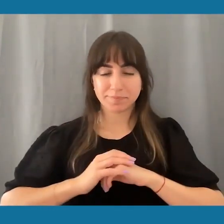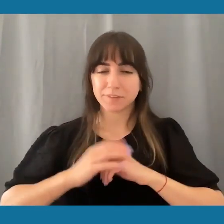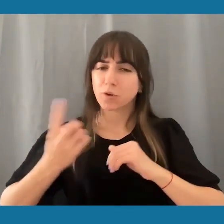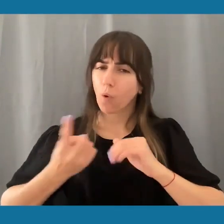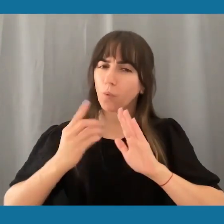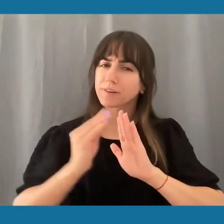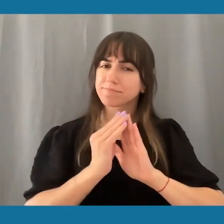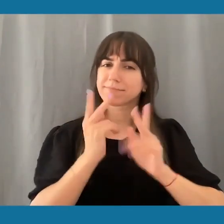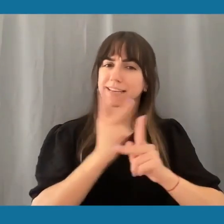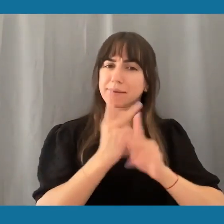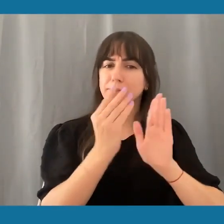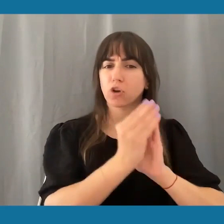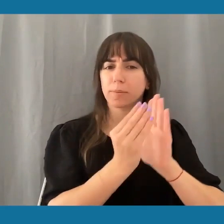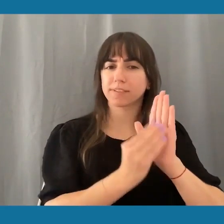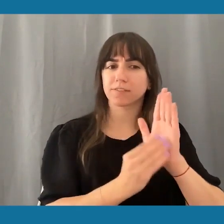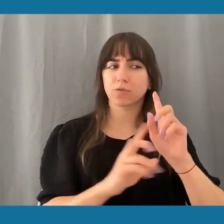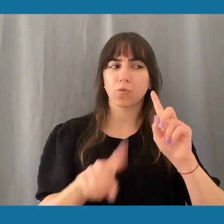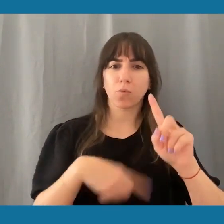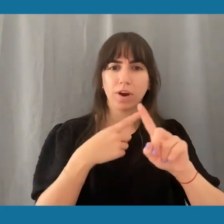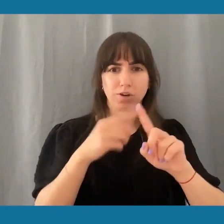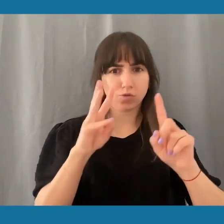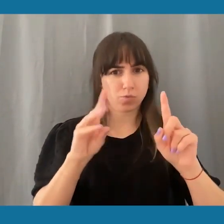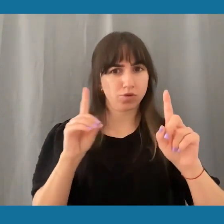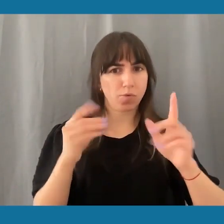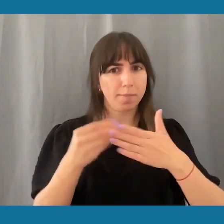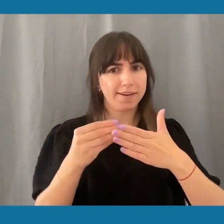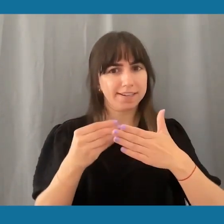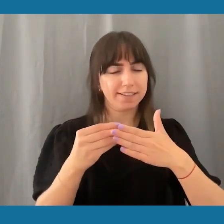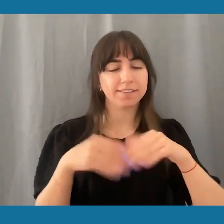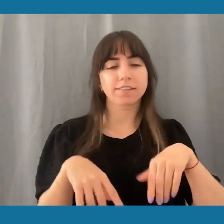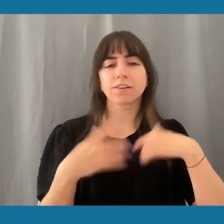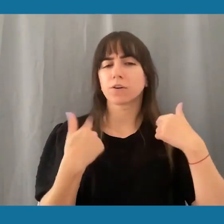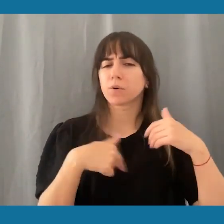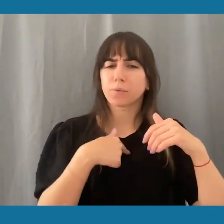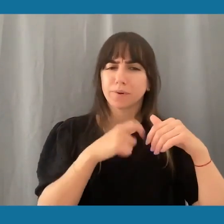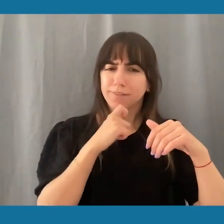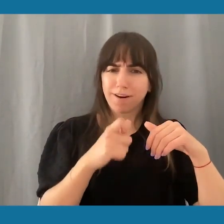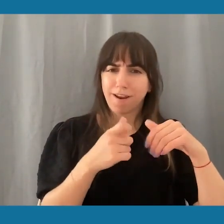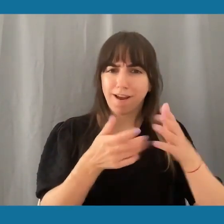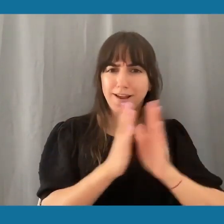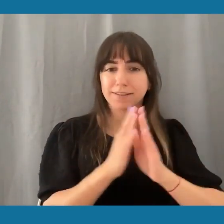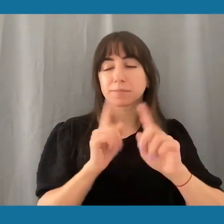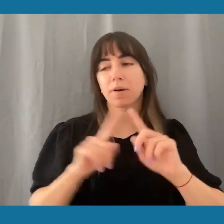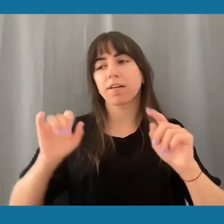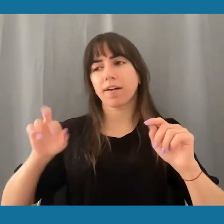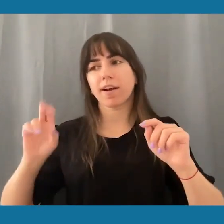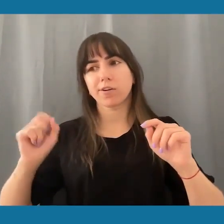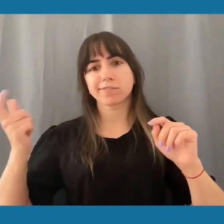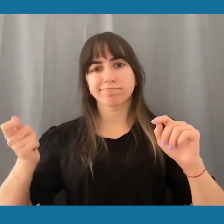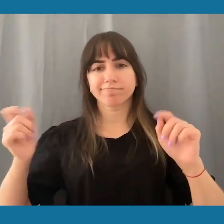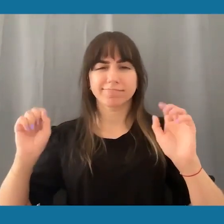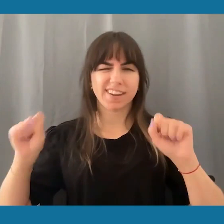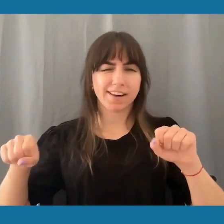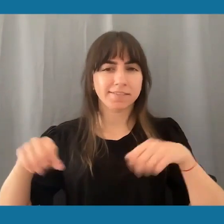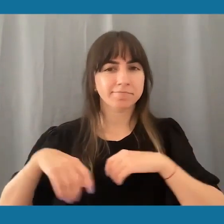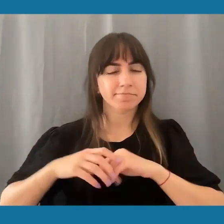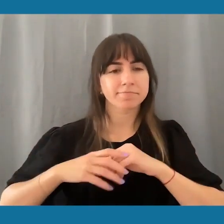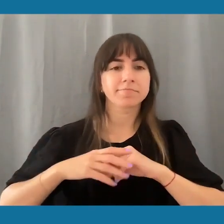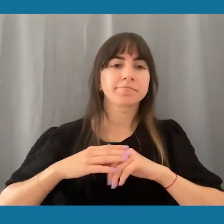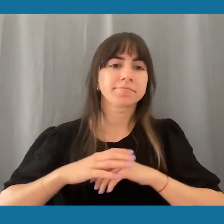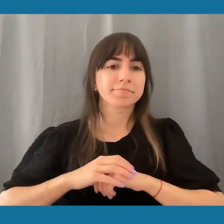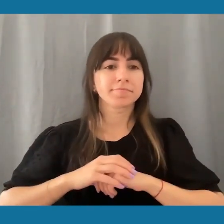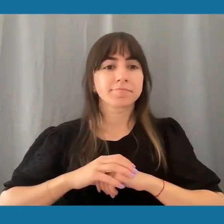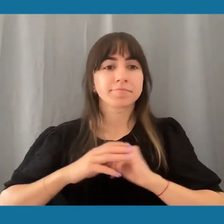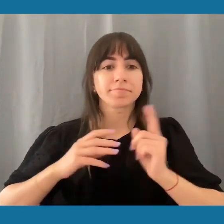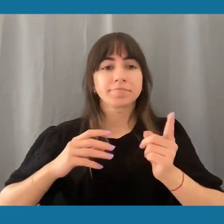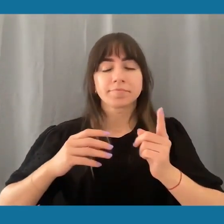can. So they might be saying, this sounds too good to be true. Well, what's the cost associated with the program? The great thing is it's free